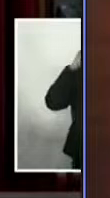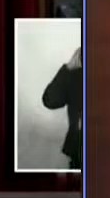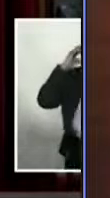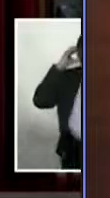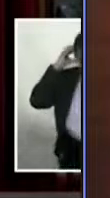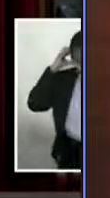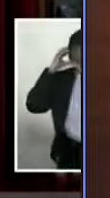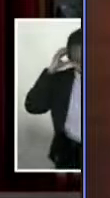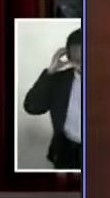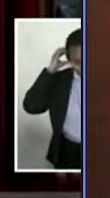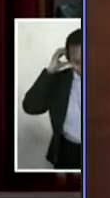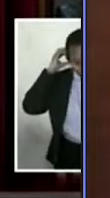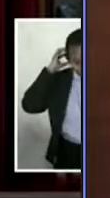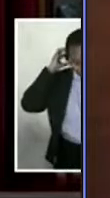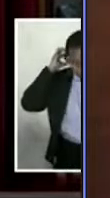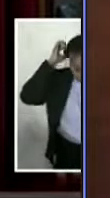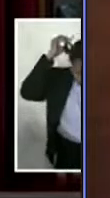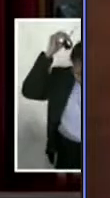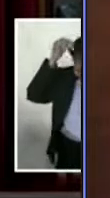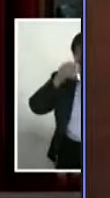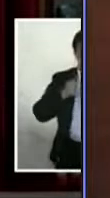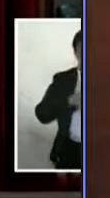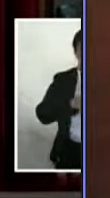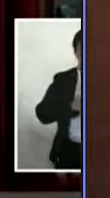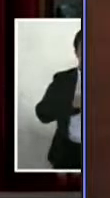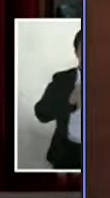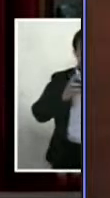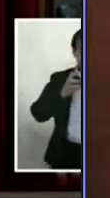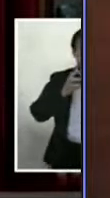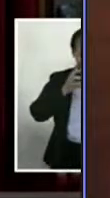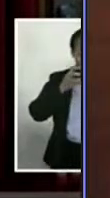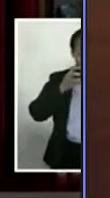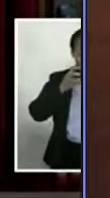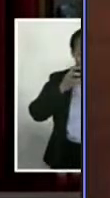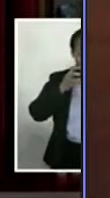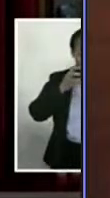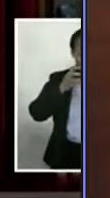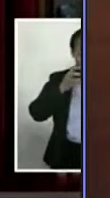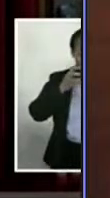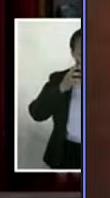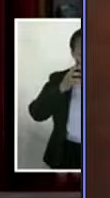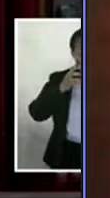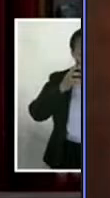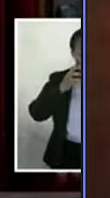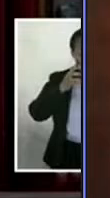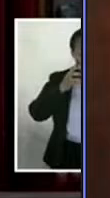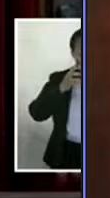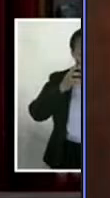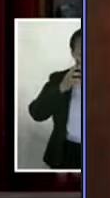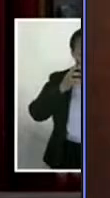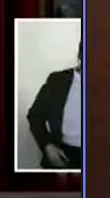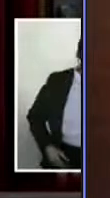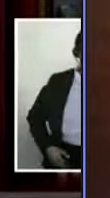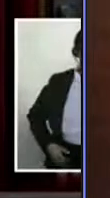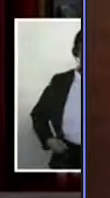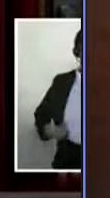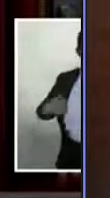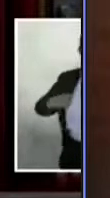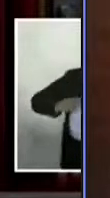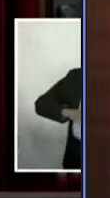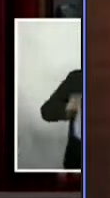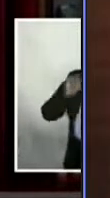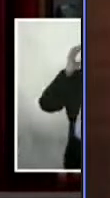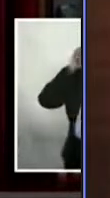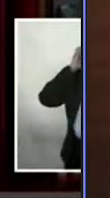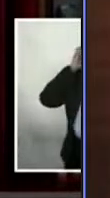particular had been hard hit by the triple threat over the past 2 years. We faced the global pandemic of COVID-19 like the rest of